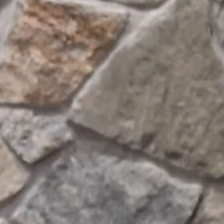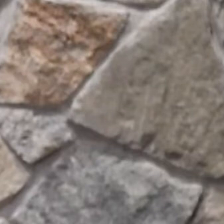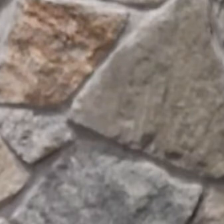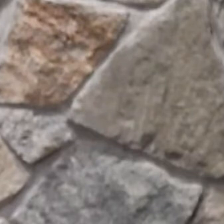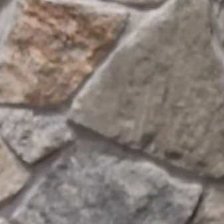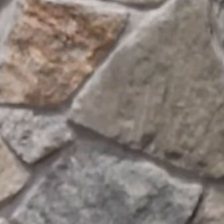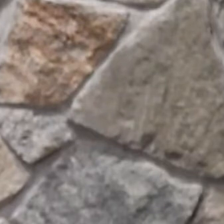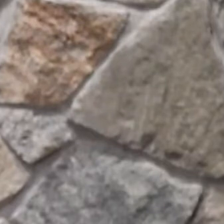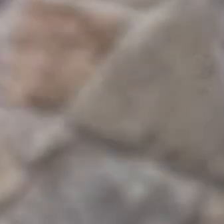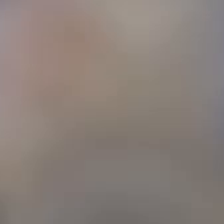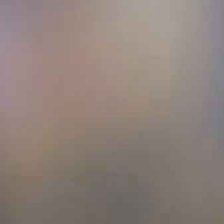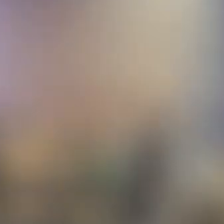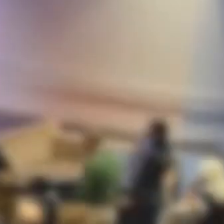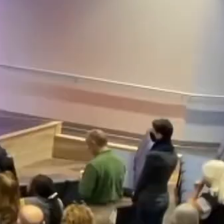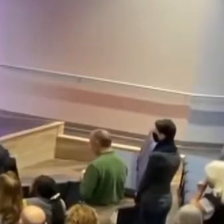Let's go to our worship service.